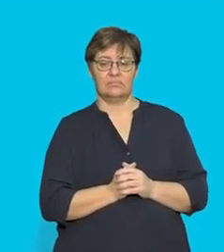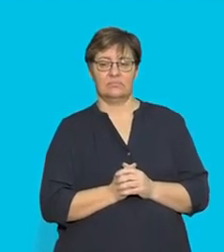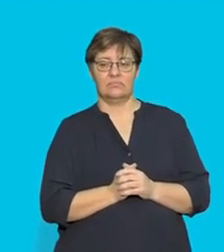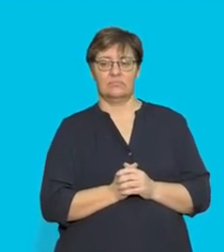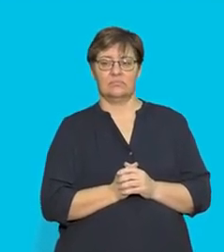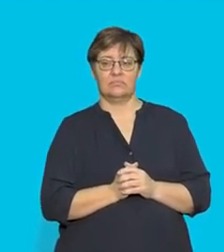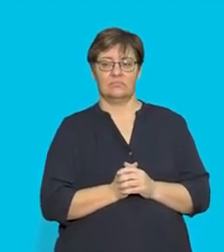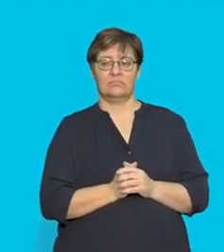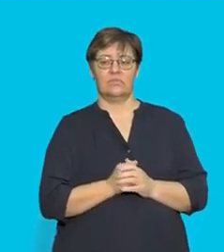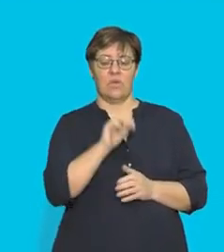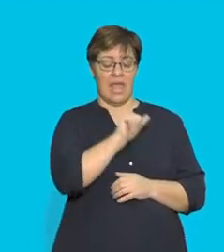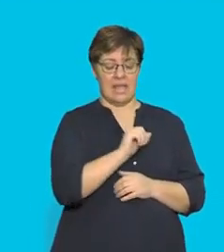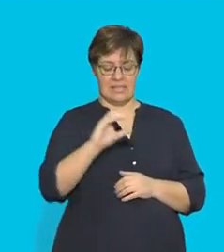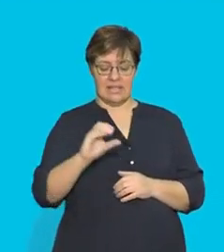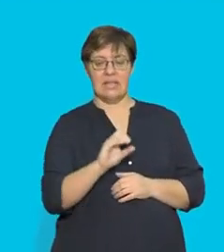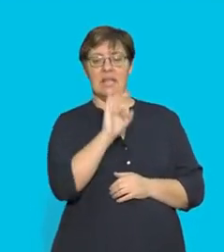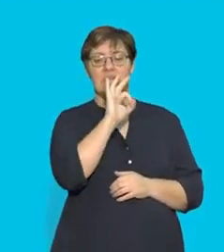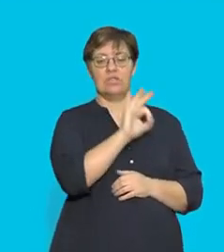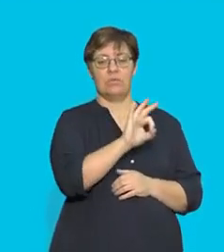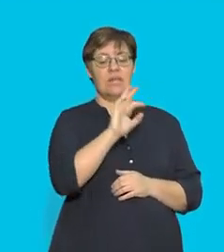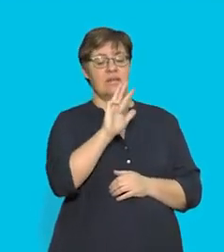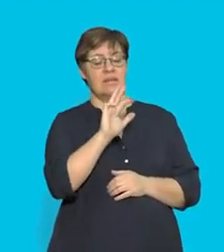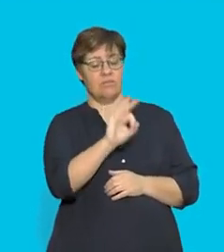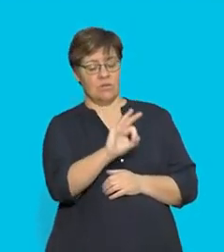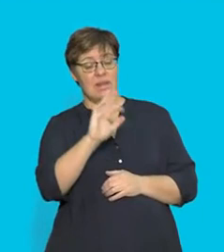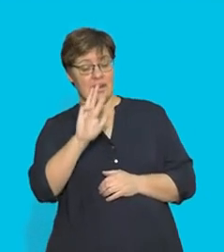roughly AC is 339 meters.